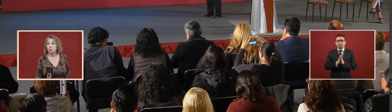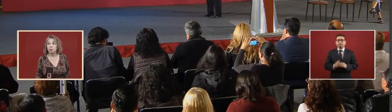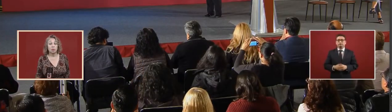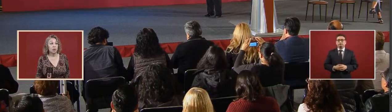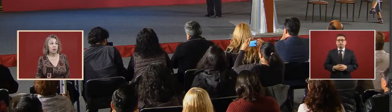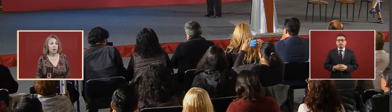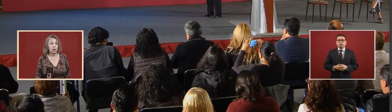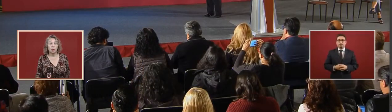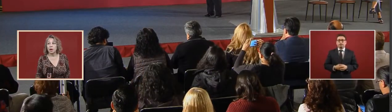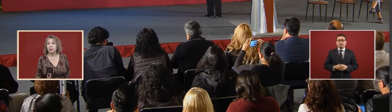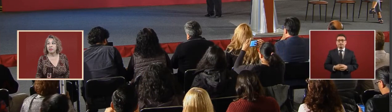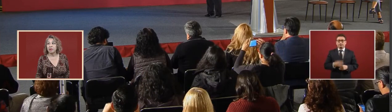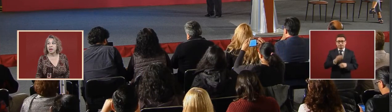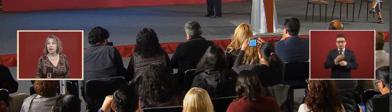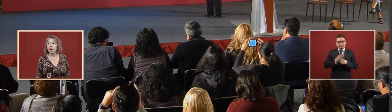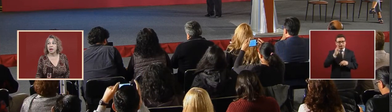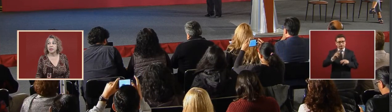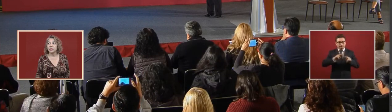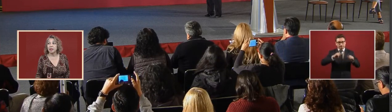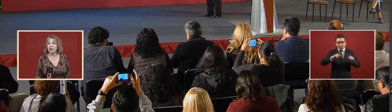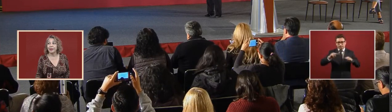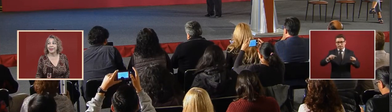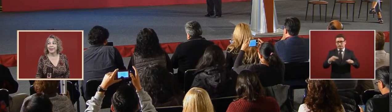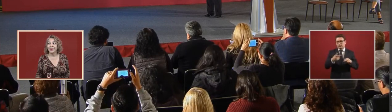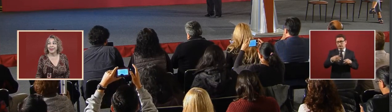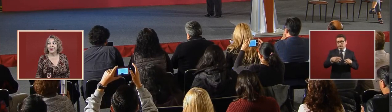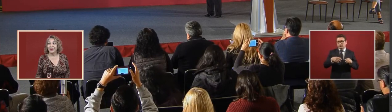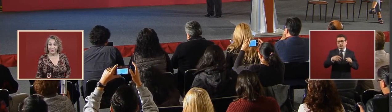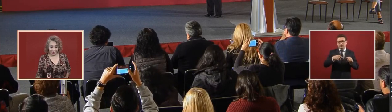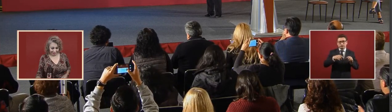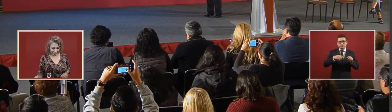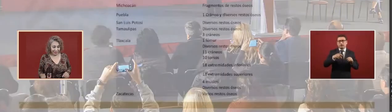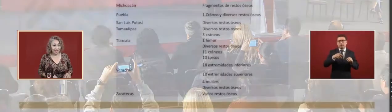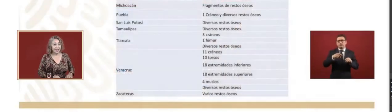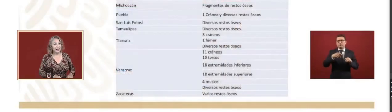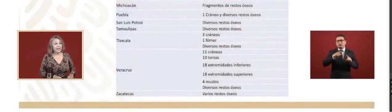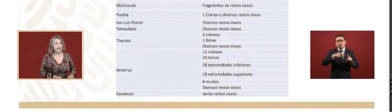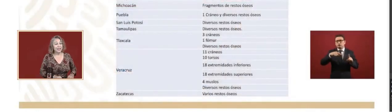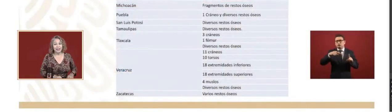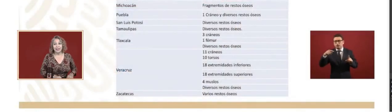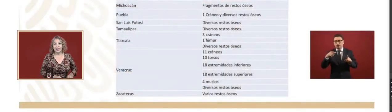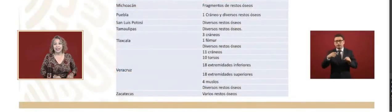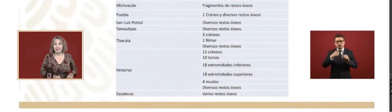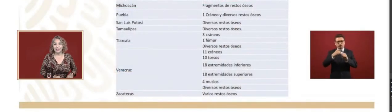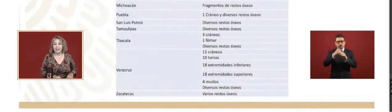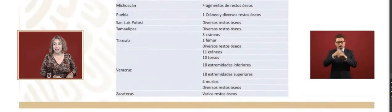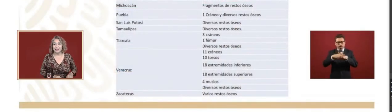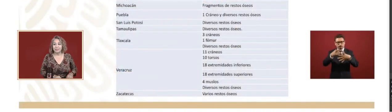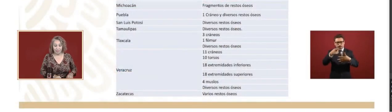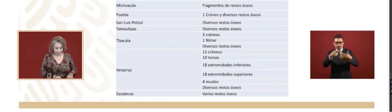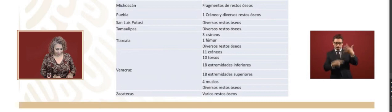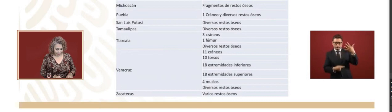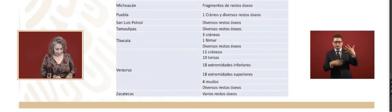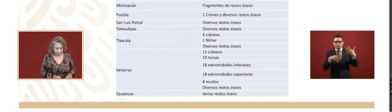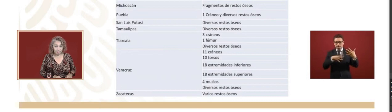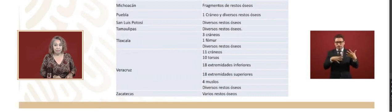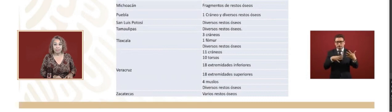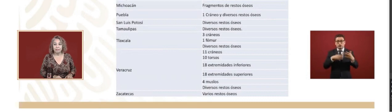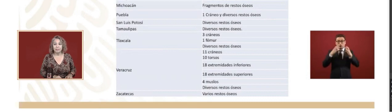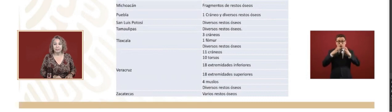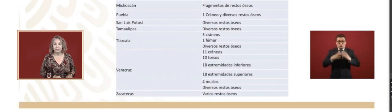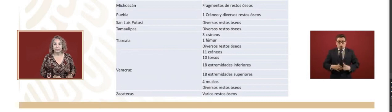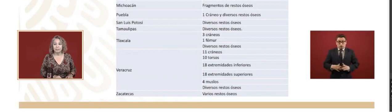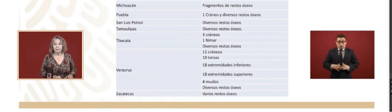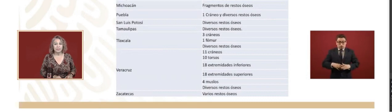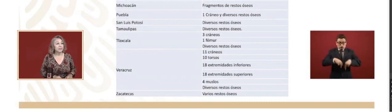en one. En esta gráfica wow, they've podemos got a ver lot. Que evidentemente no solo se contan, se cuentan o se encuentran cuerpos,